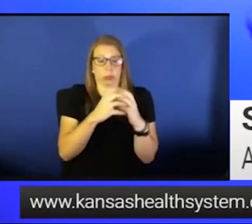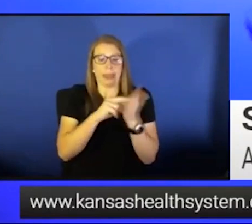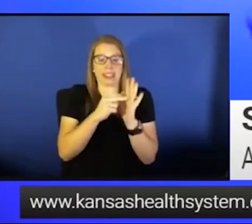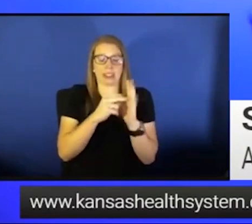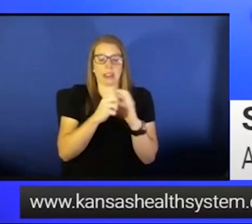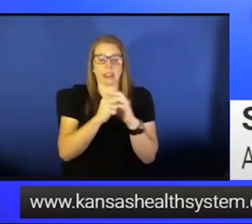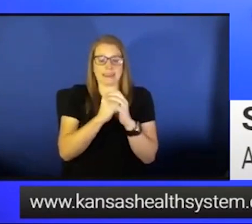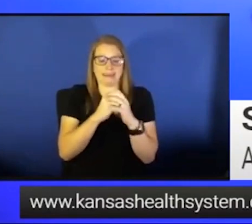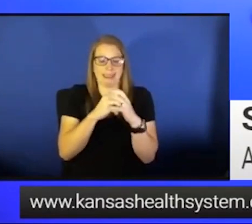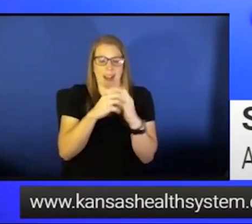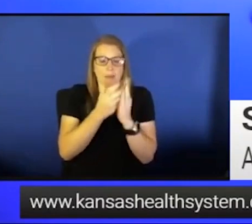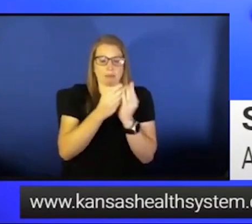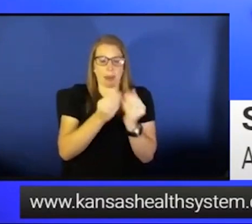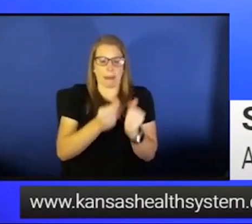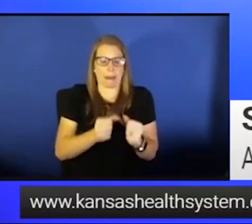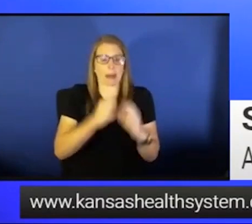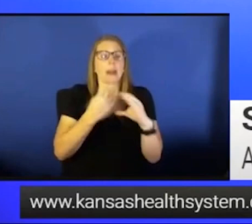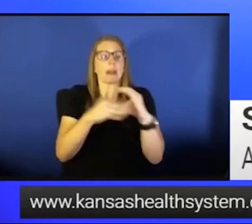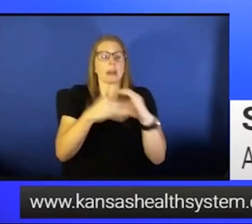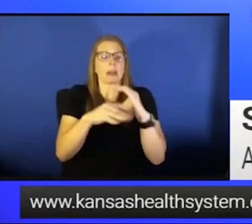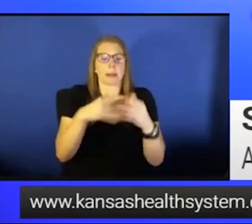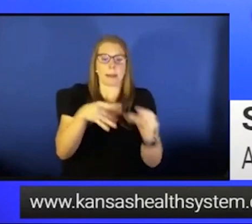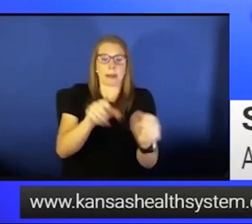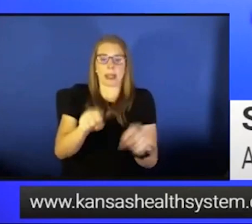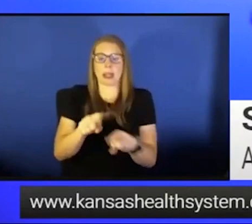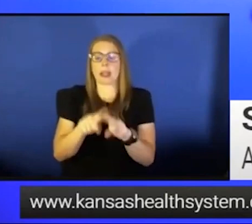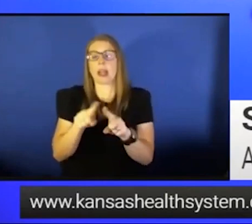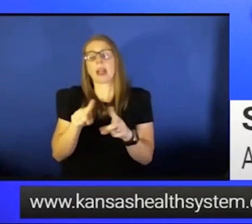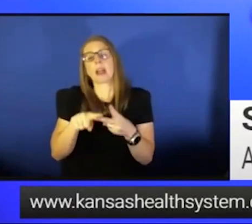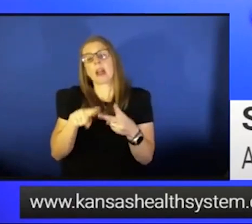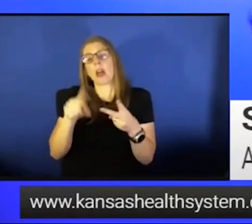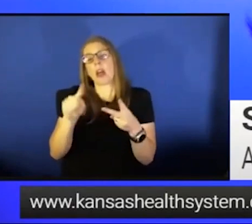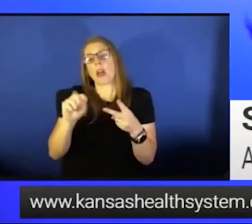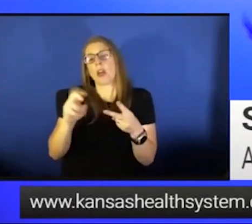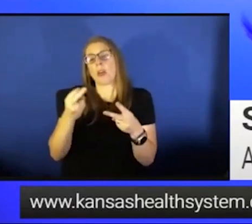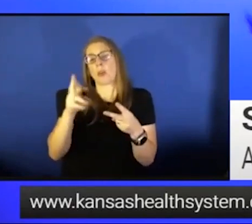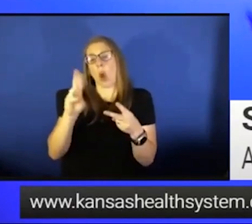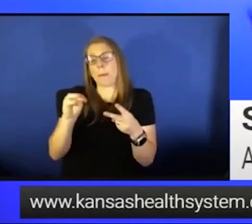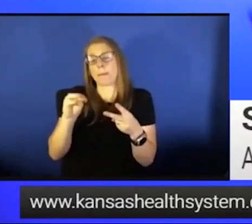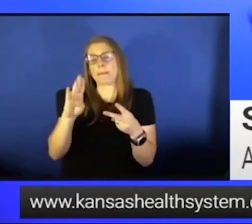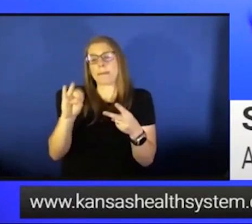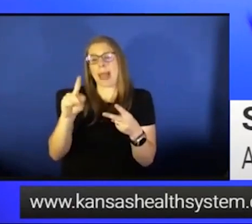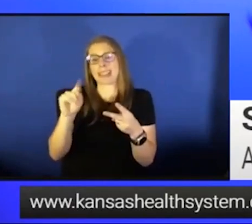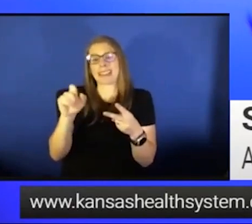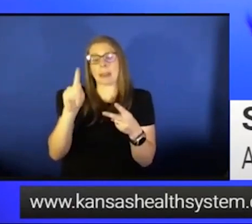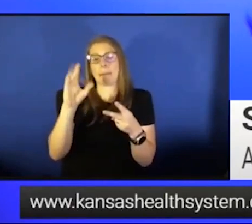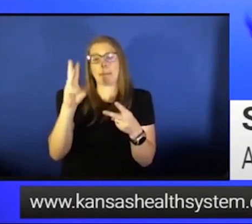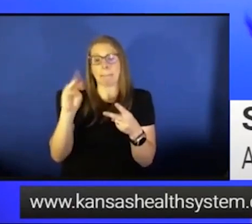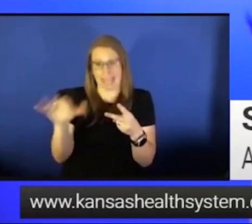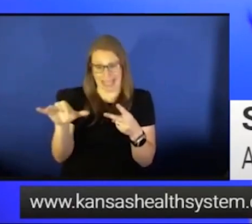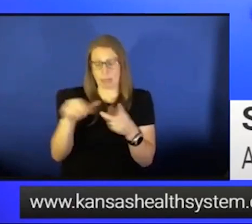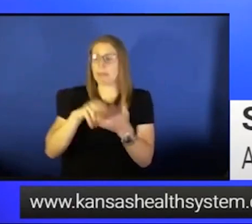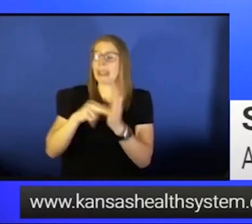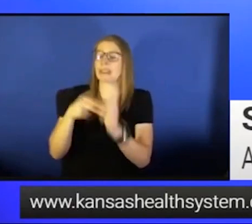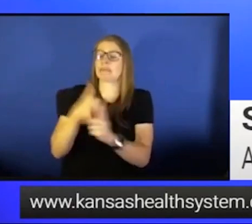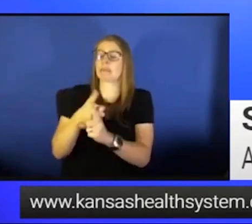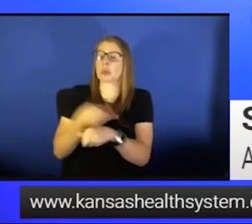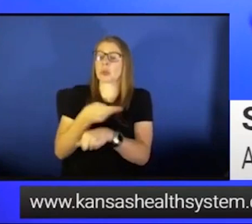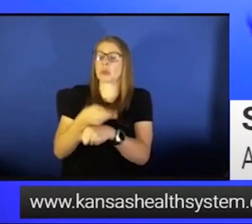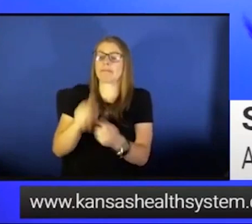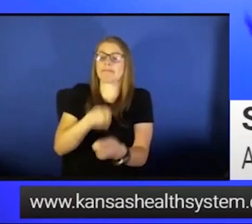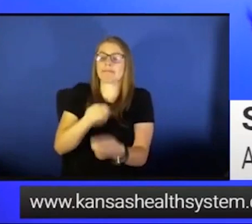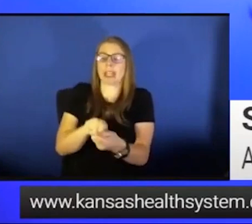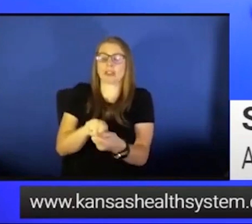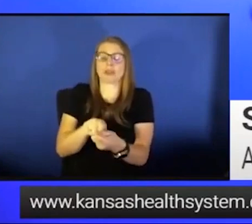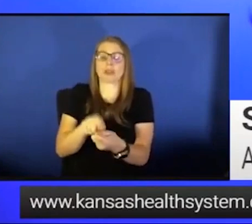blood flow. And then the other one is called a thrombectomy, and that's where the interventionist uses specialized tools to take catheters up